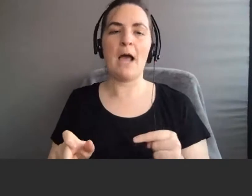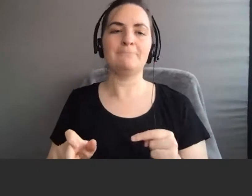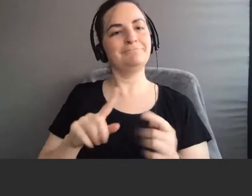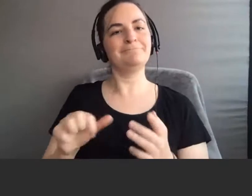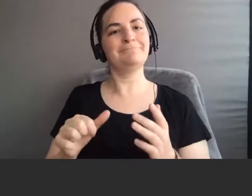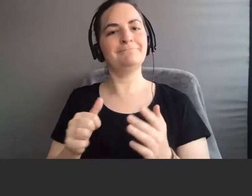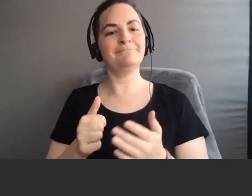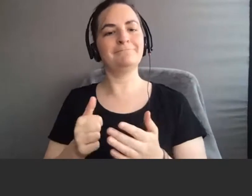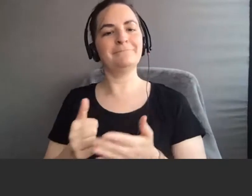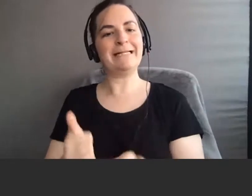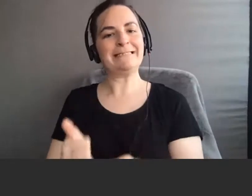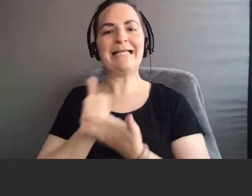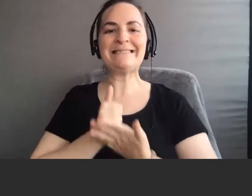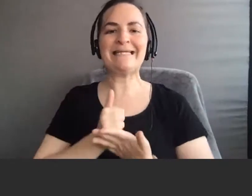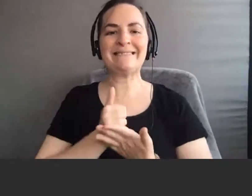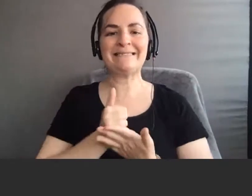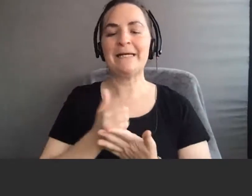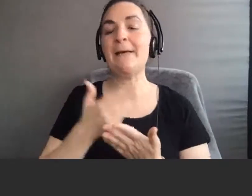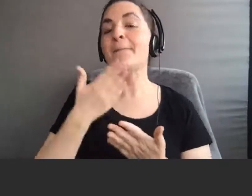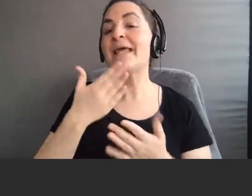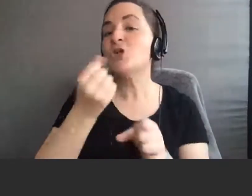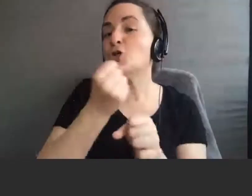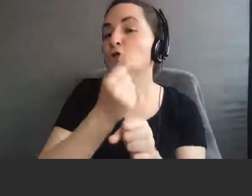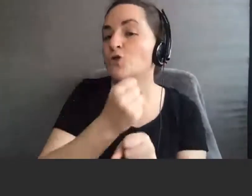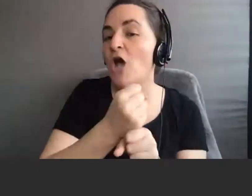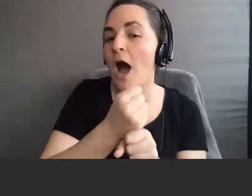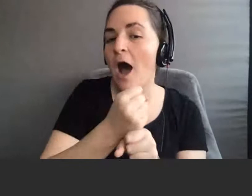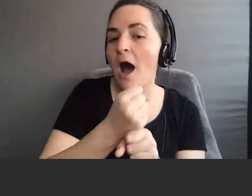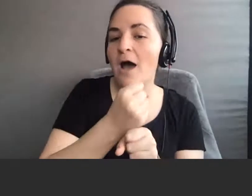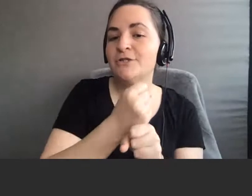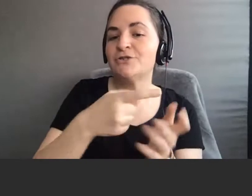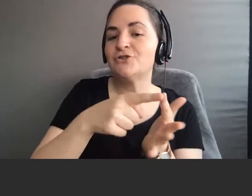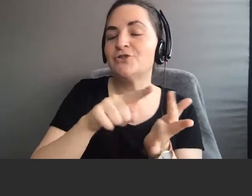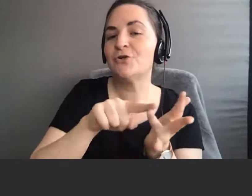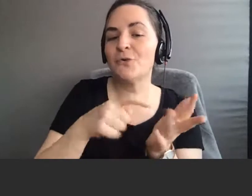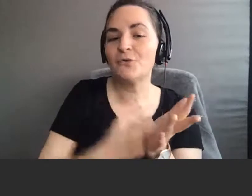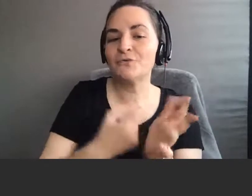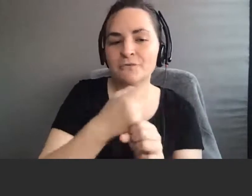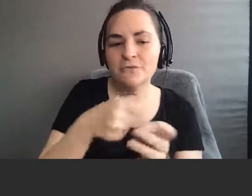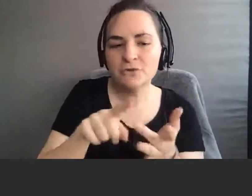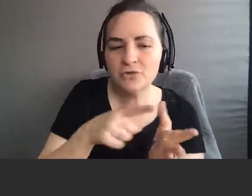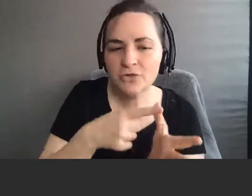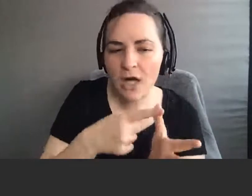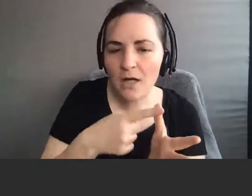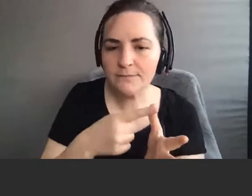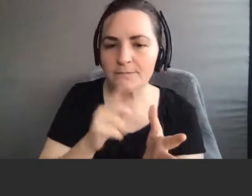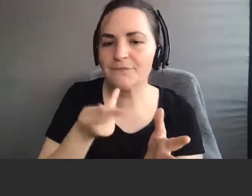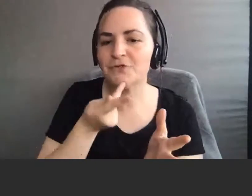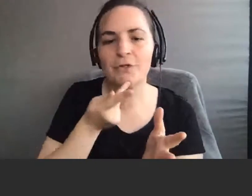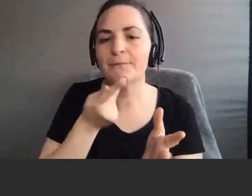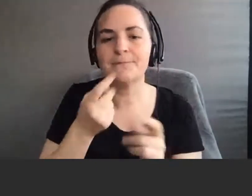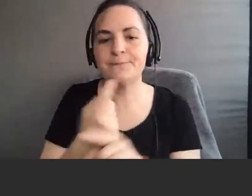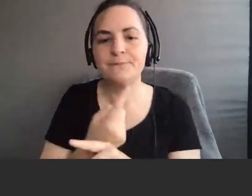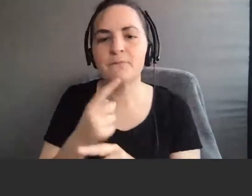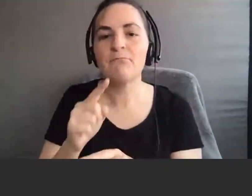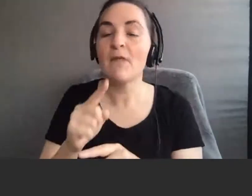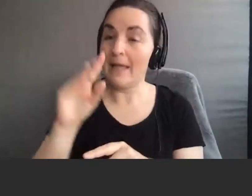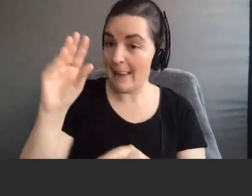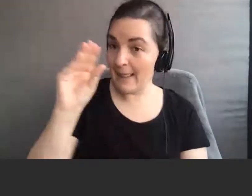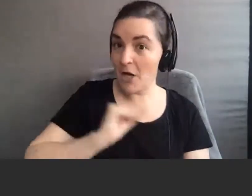assistant, Georgia Shedden. What I'd like you to do, please, is just let me